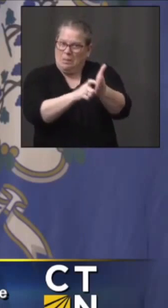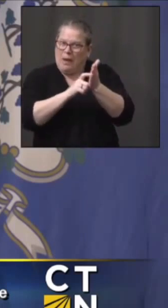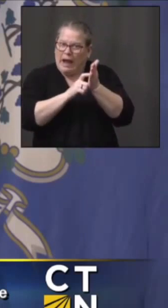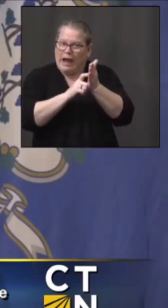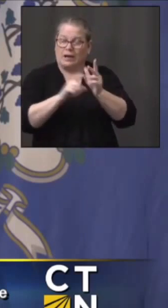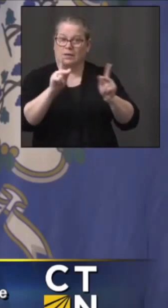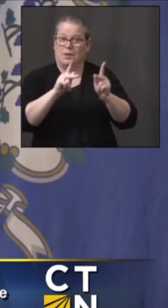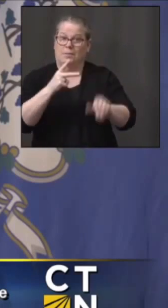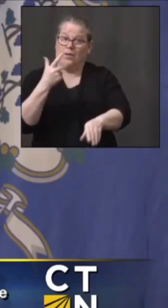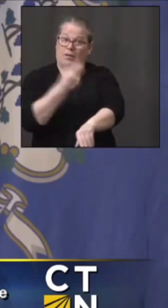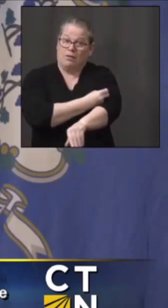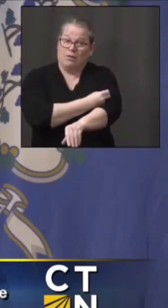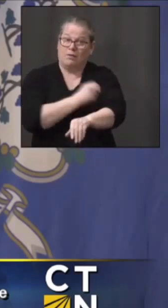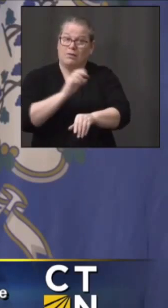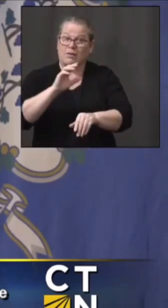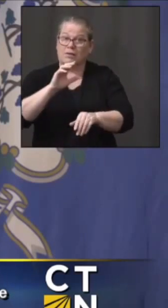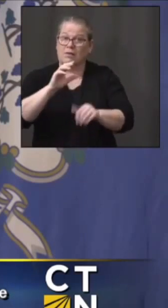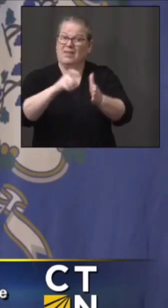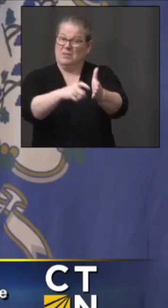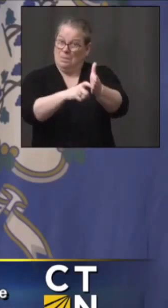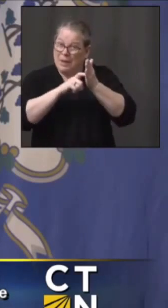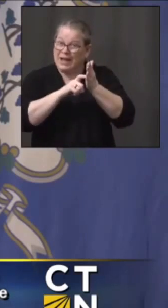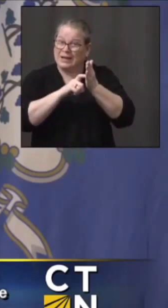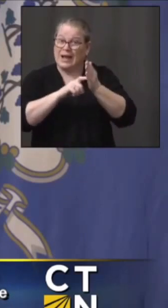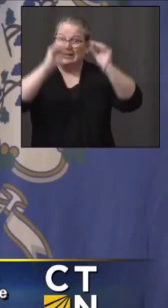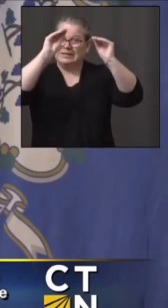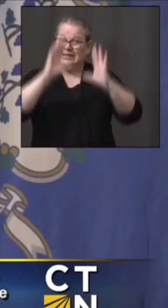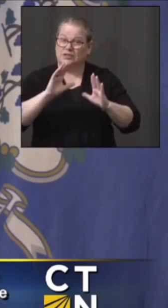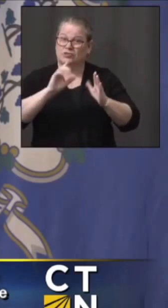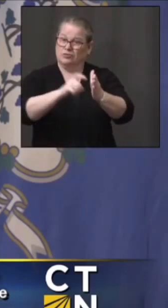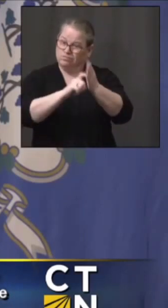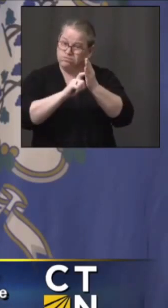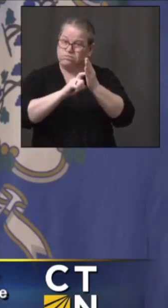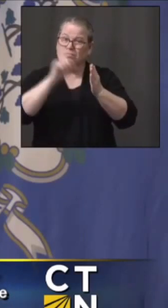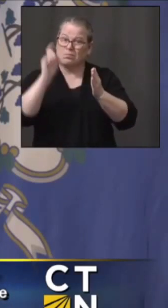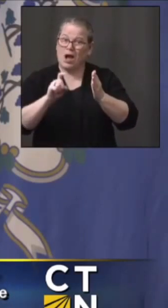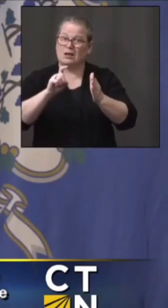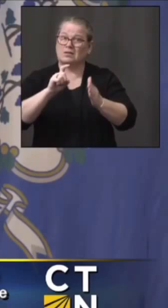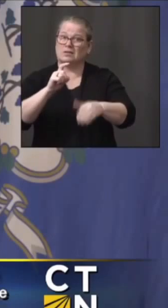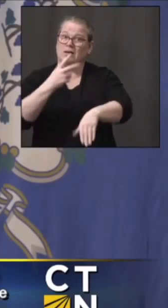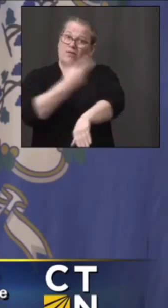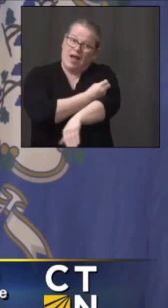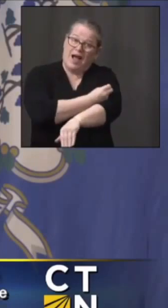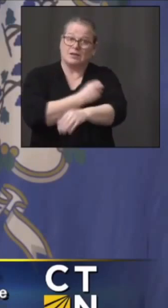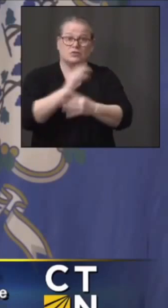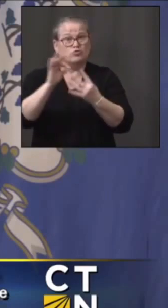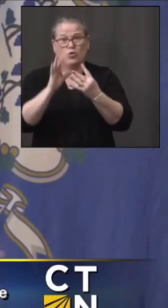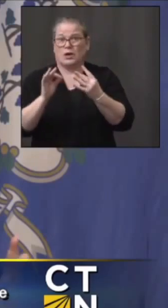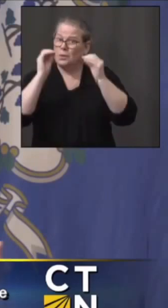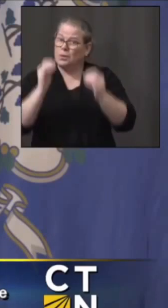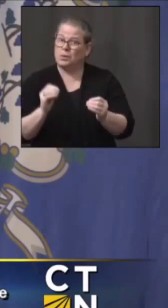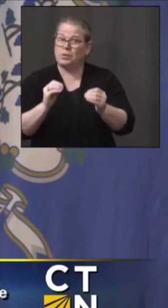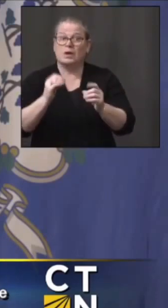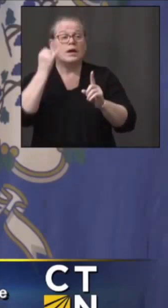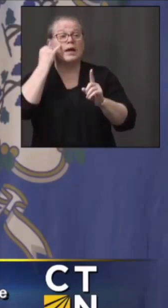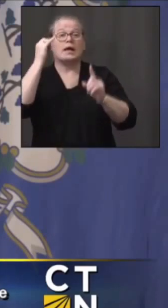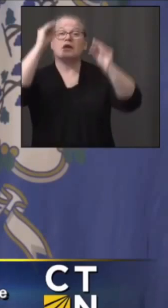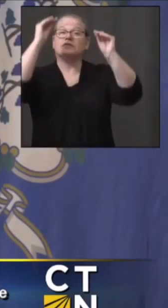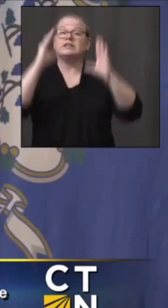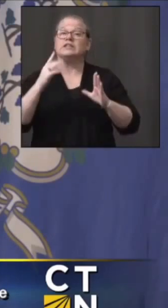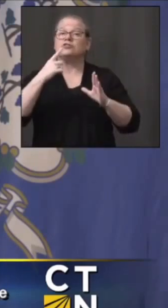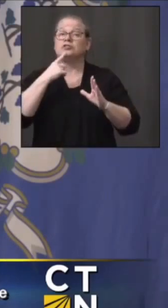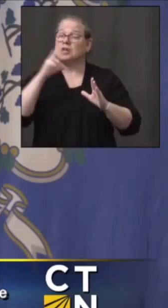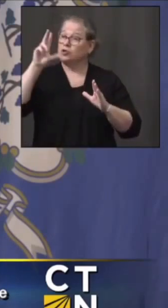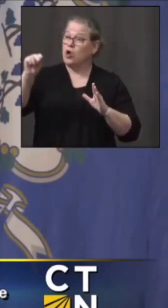the vaccine, mandating that teachers get vaccinated. And if they don't, they're relieved without